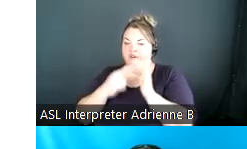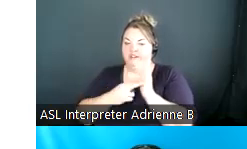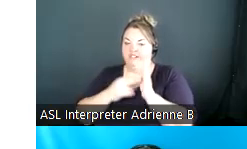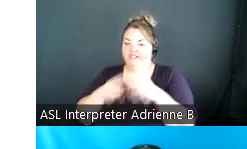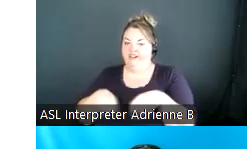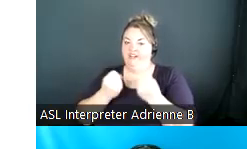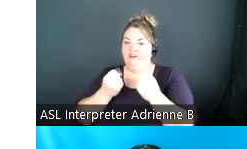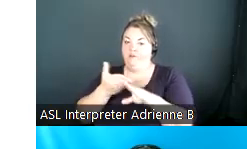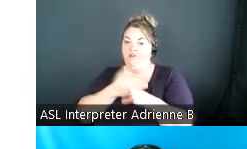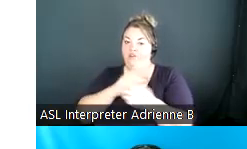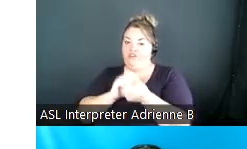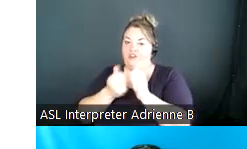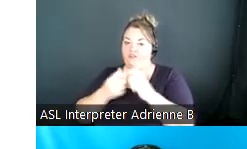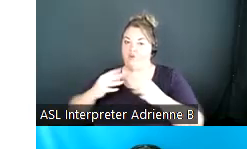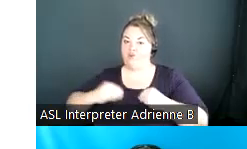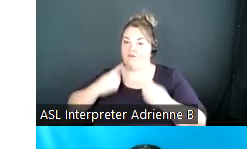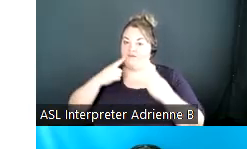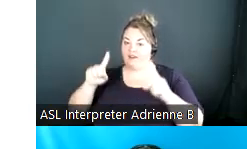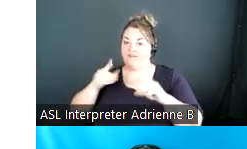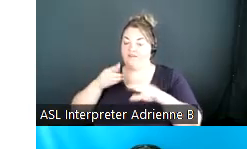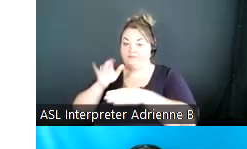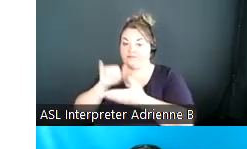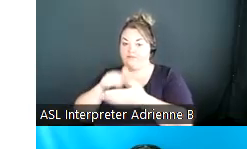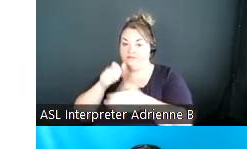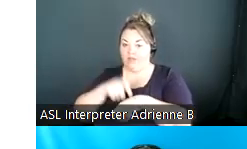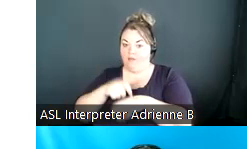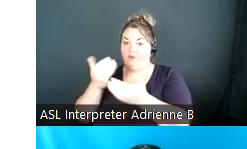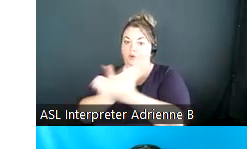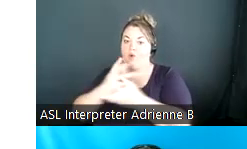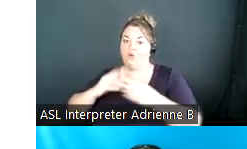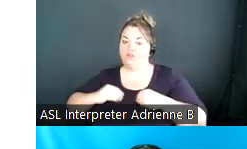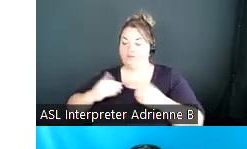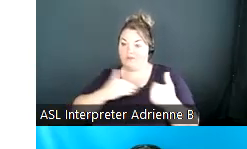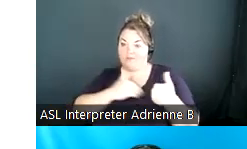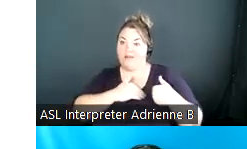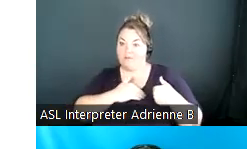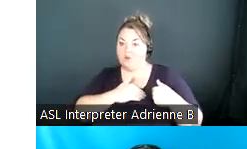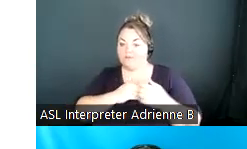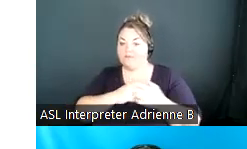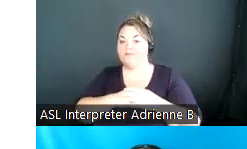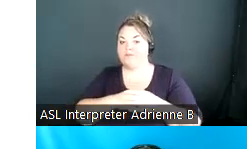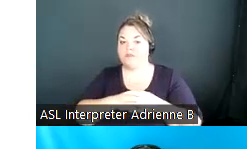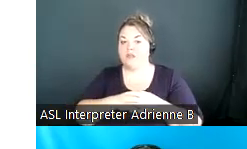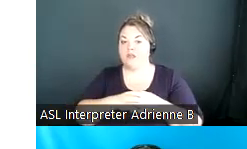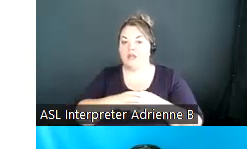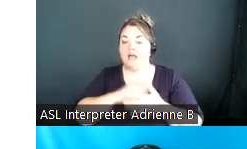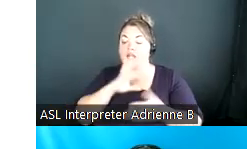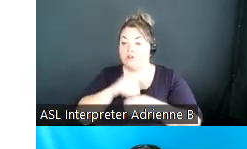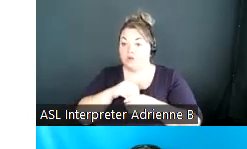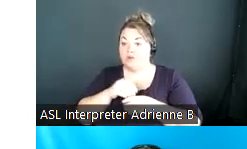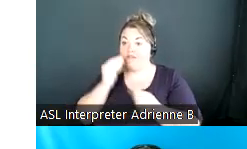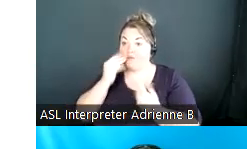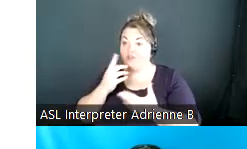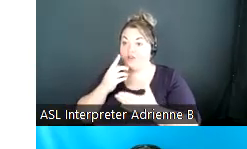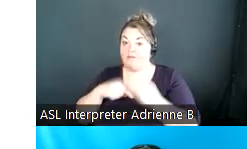the change of ownership is effective. After that time, the new ownership is responsible, and includes information about the fee